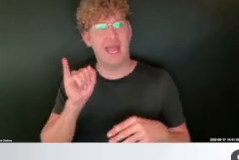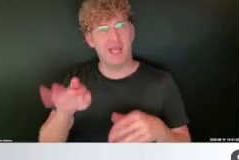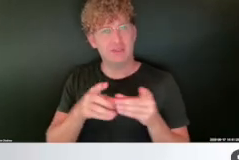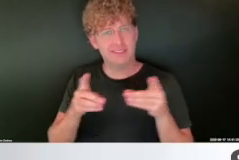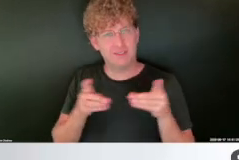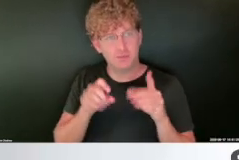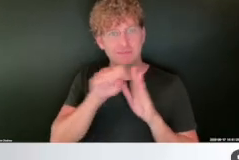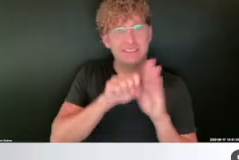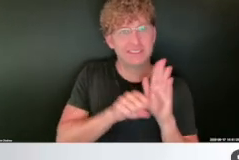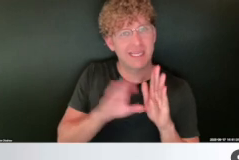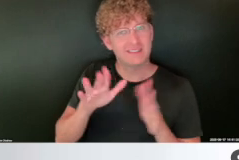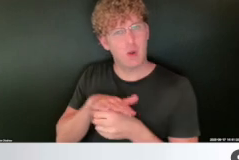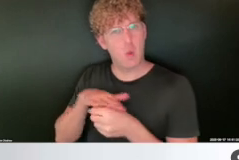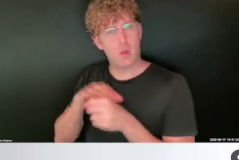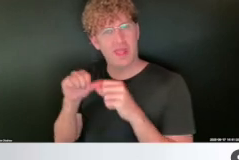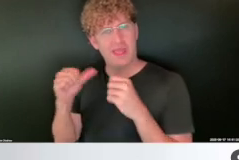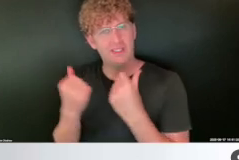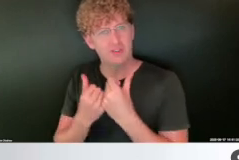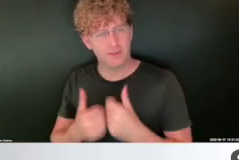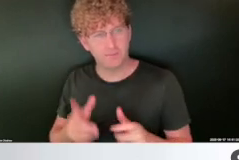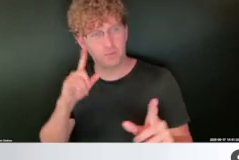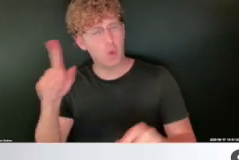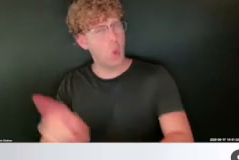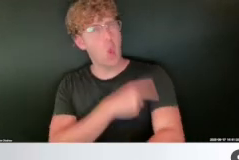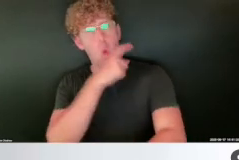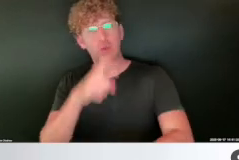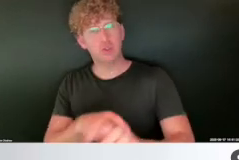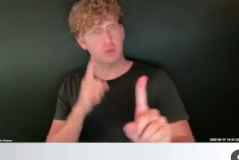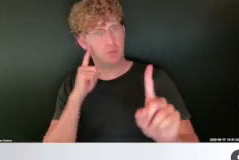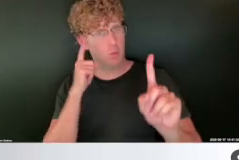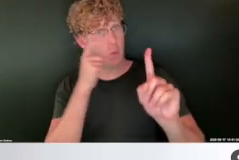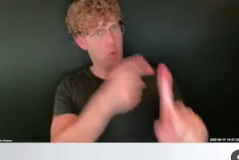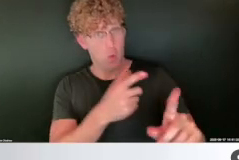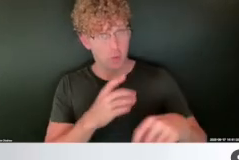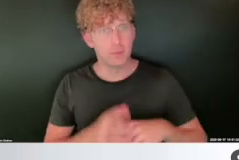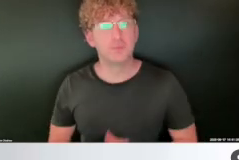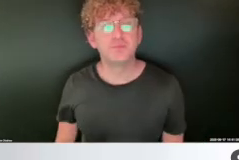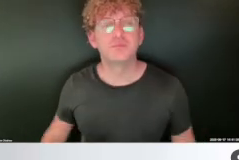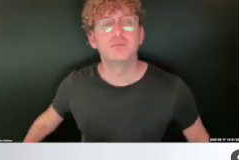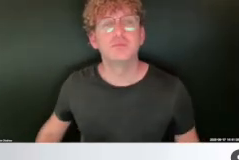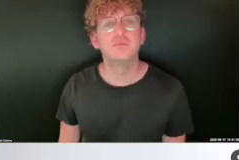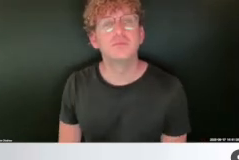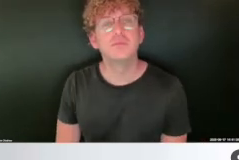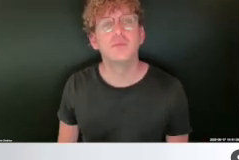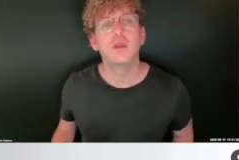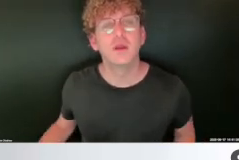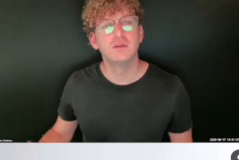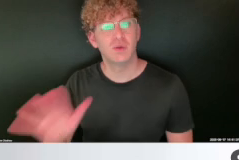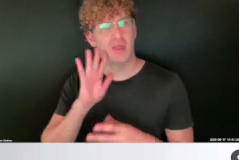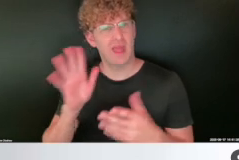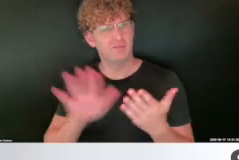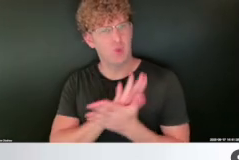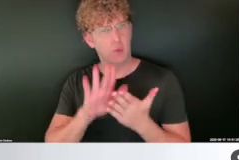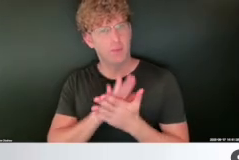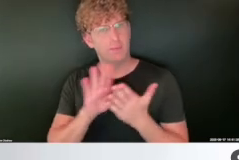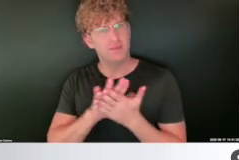The long-term heavy-duty investment strategy is CARB's long-term guidance document for clean transportation incentives funding, that